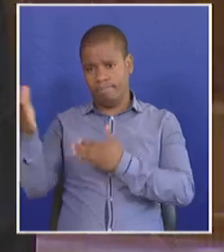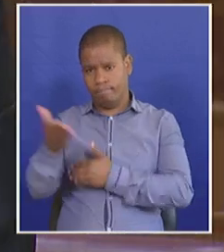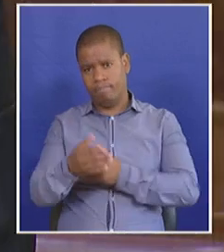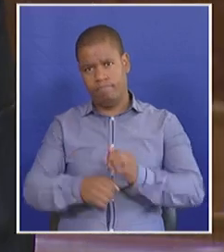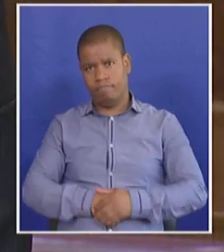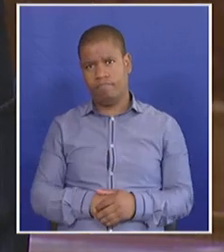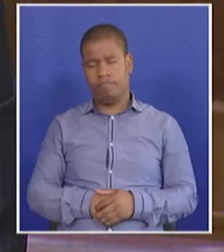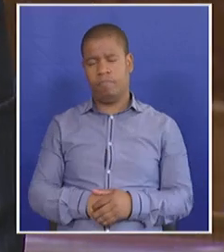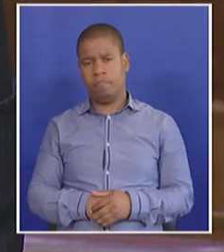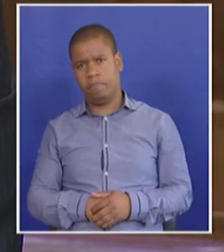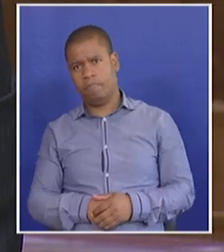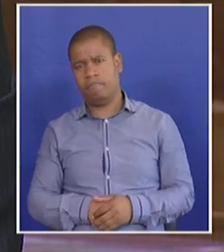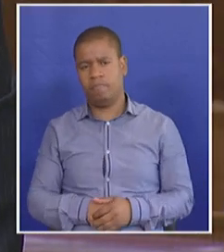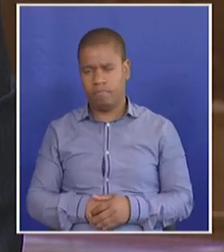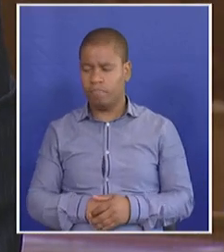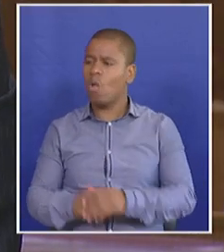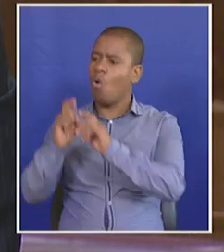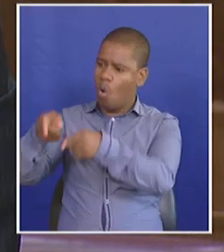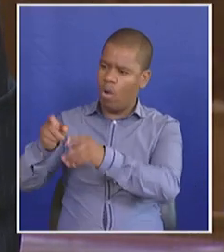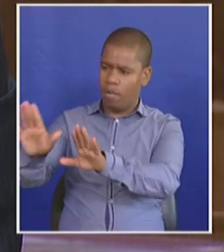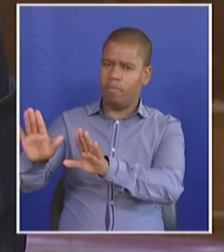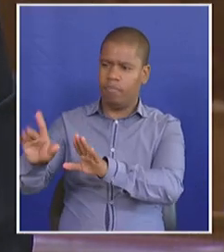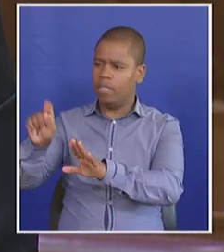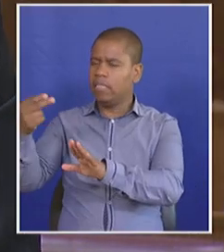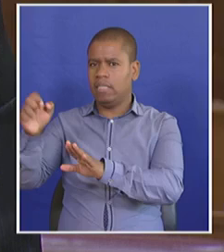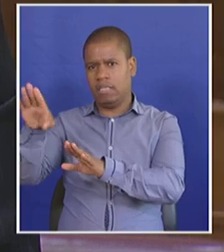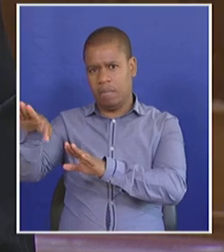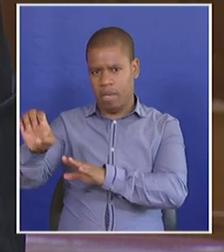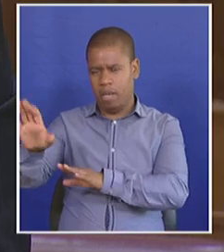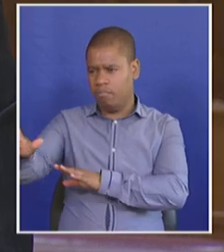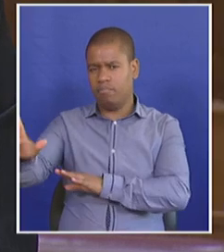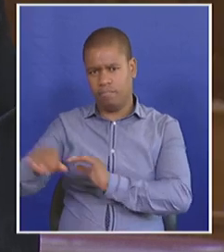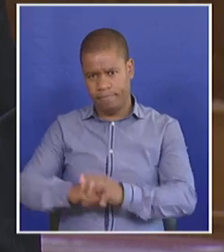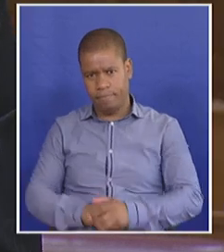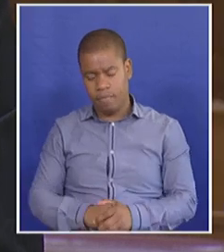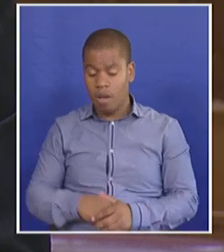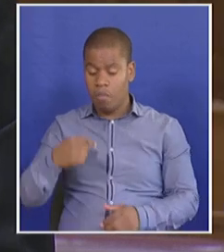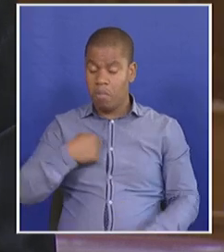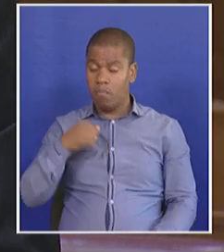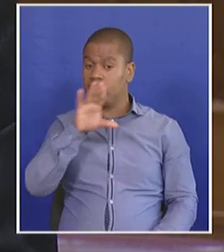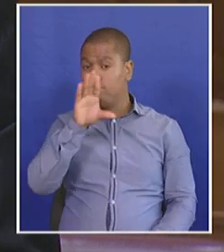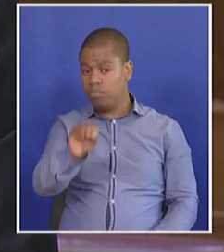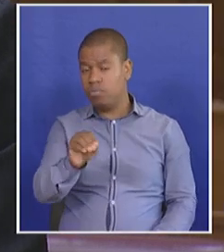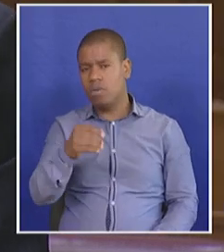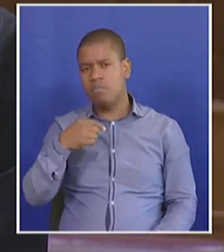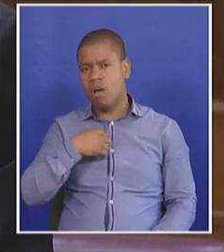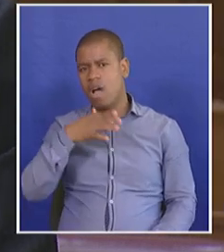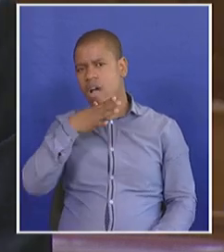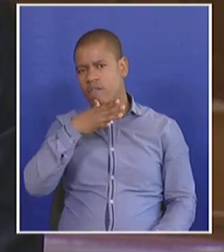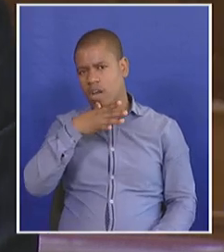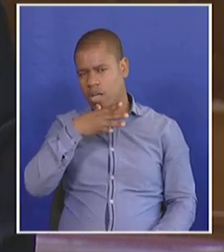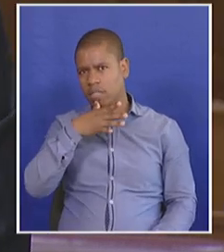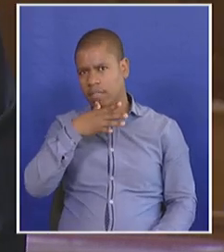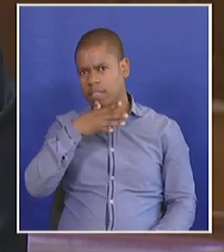Honorable Ntebe, I called you to order. Thank you, Chair. I would like to pose my question in Afrikaans because I only